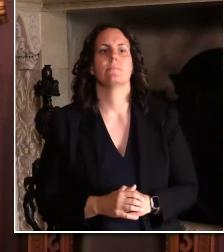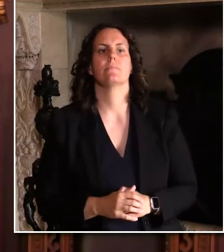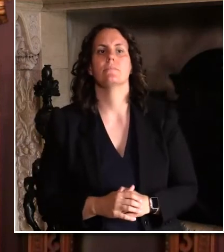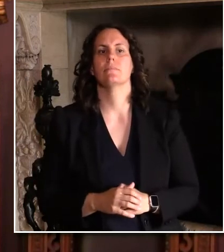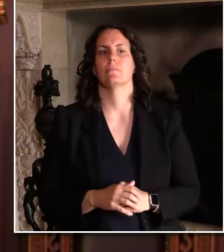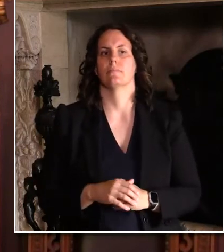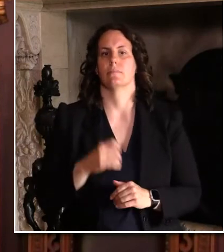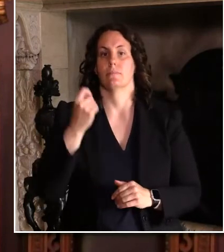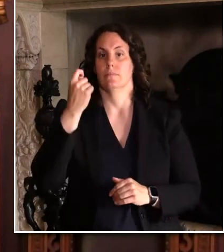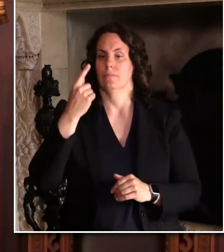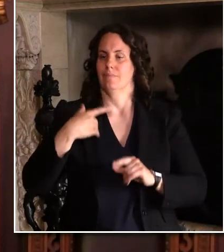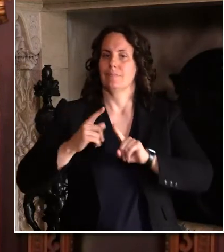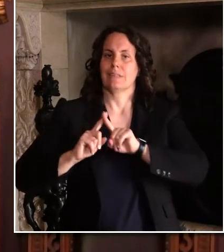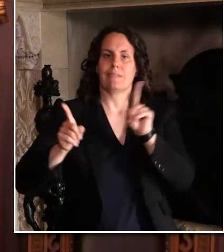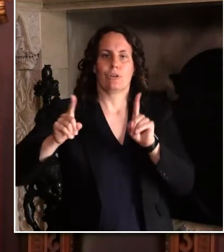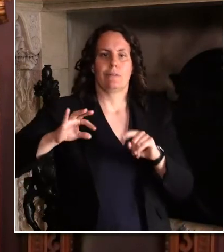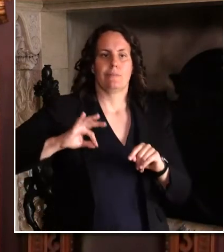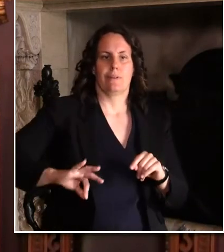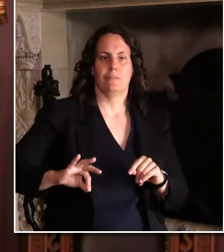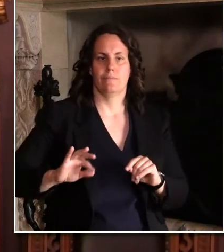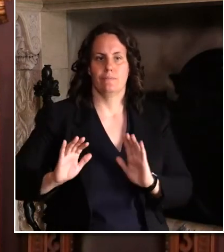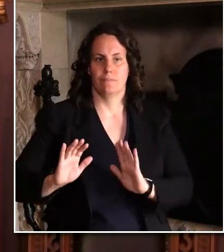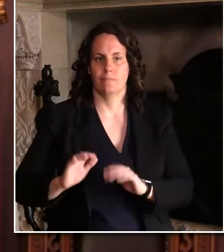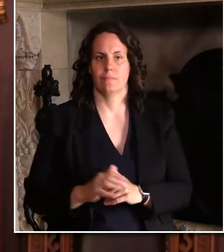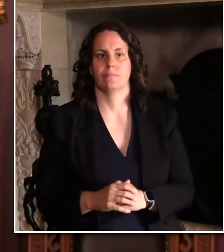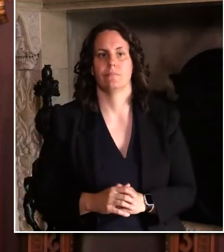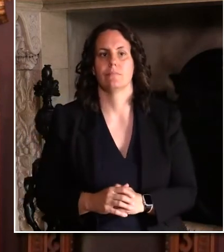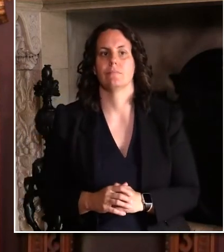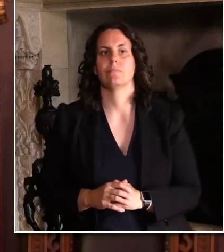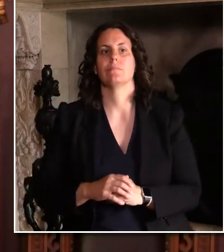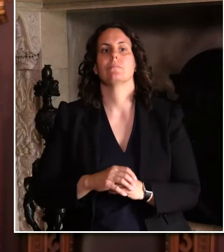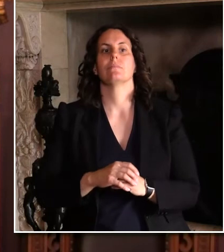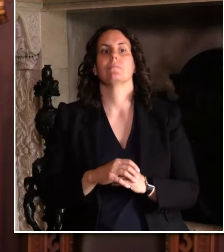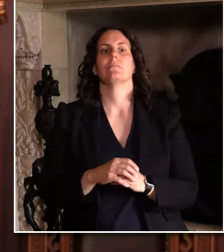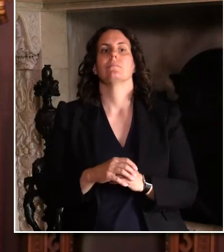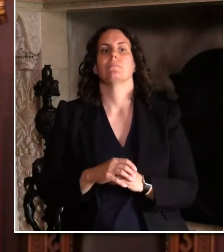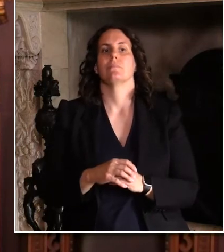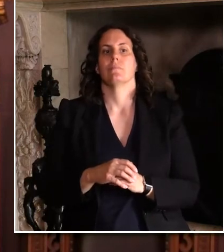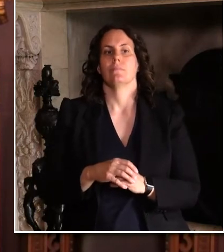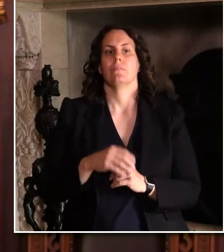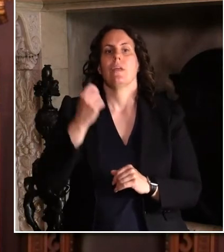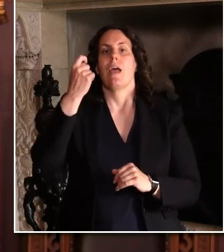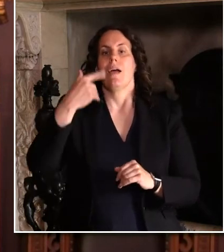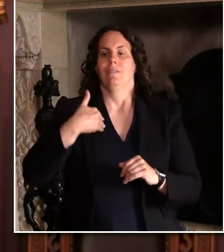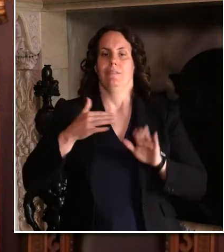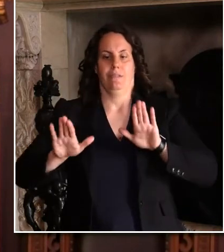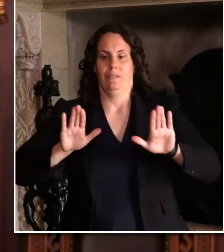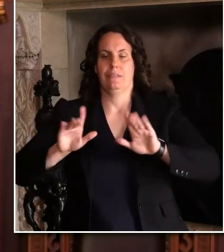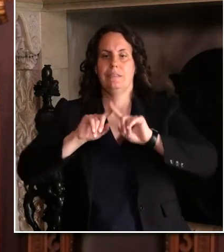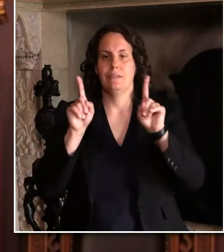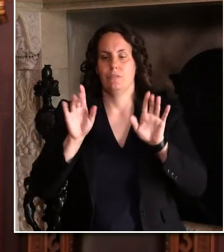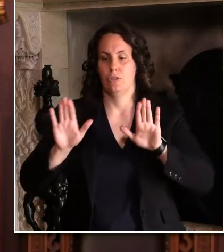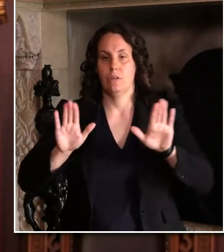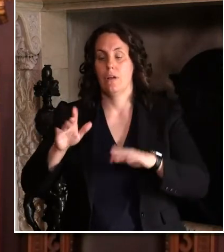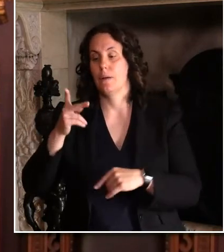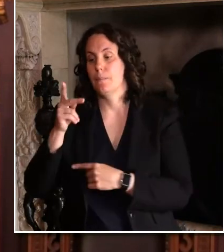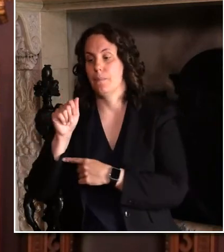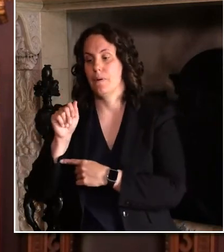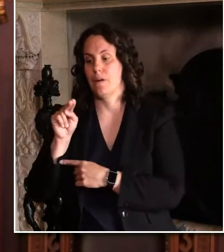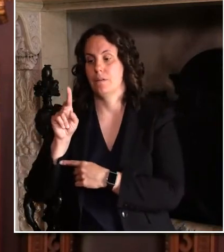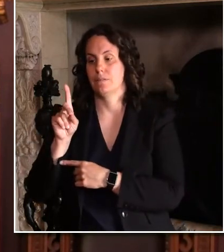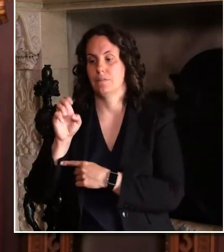benefits. And additionally, we expanded the hours. And I just have to clarify this, because some people ask the question, so